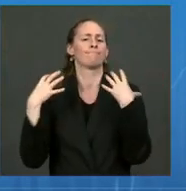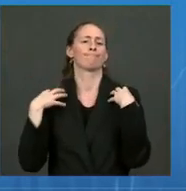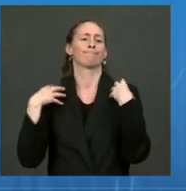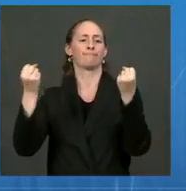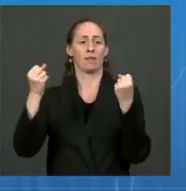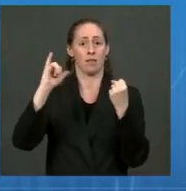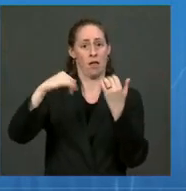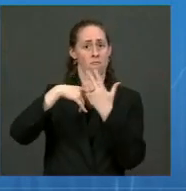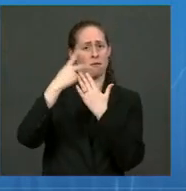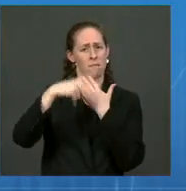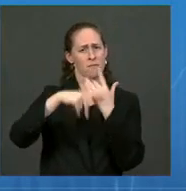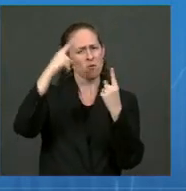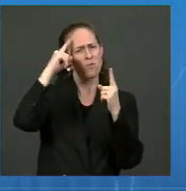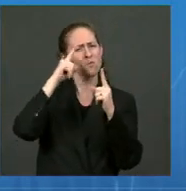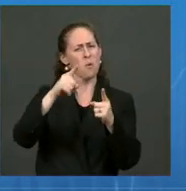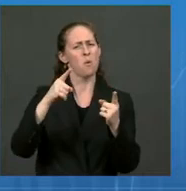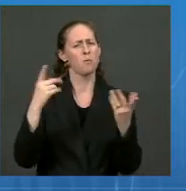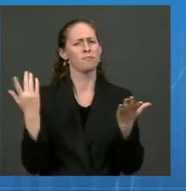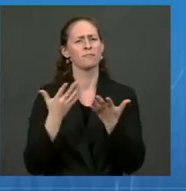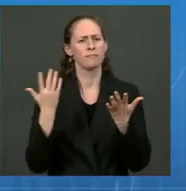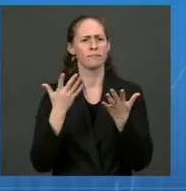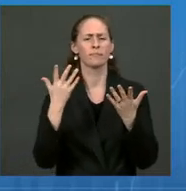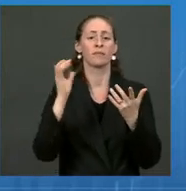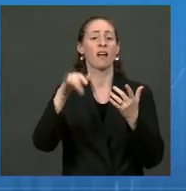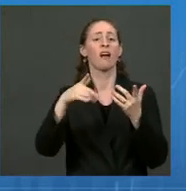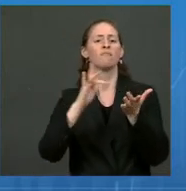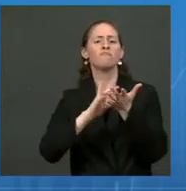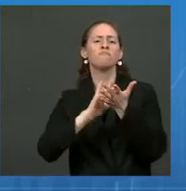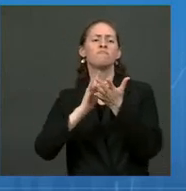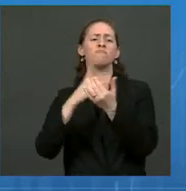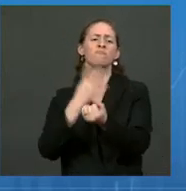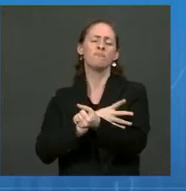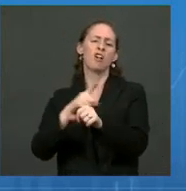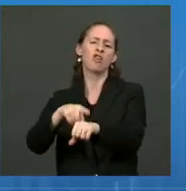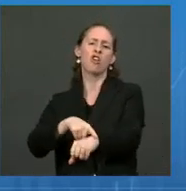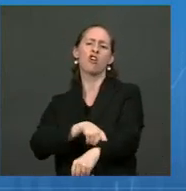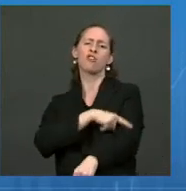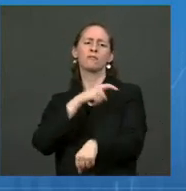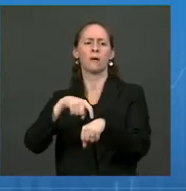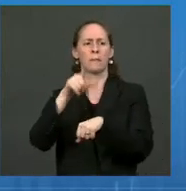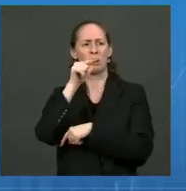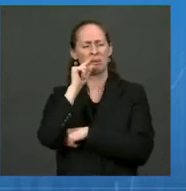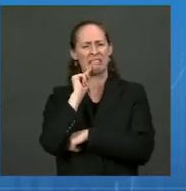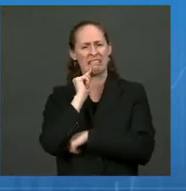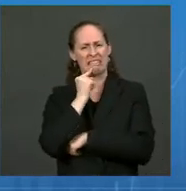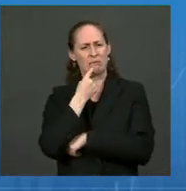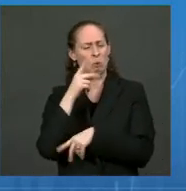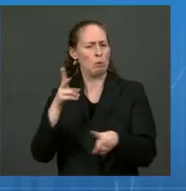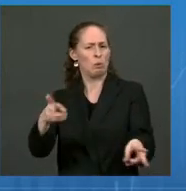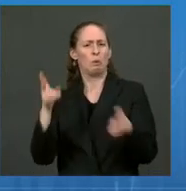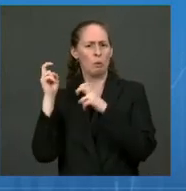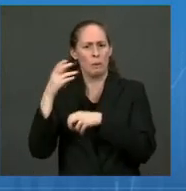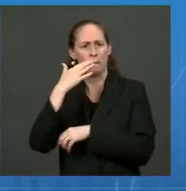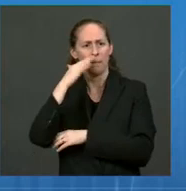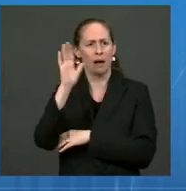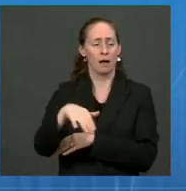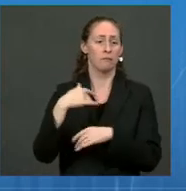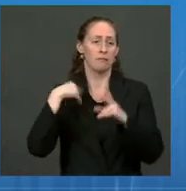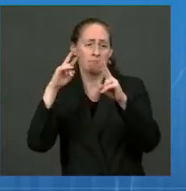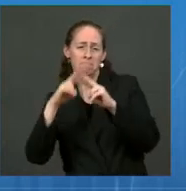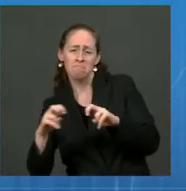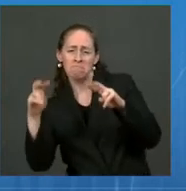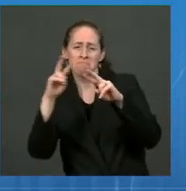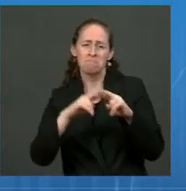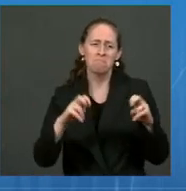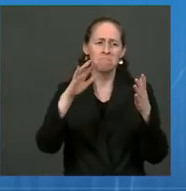prevent, and treat the long-term effects. And it is a meta-cohort study. And hopefully, over the coming months to a year,